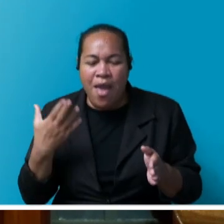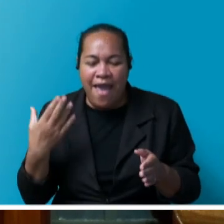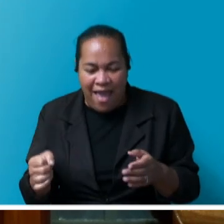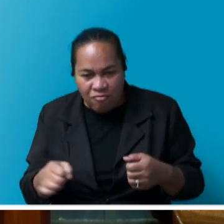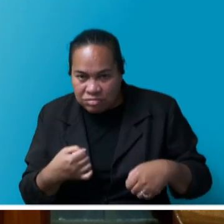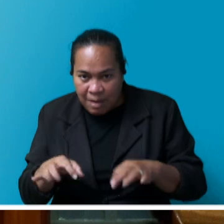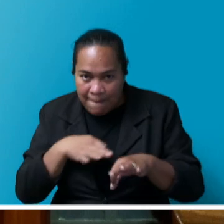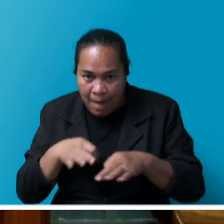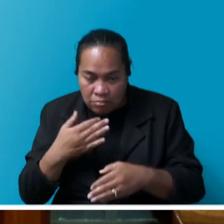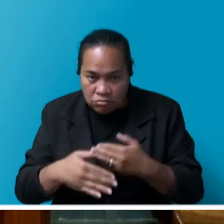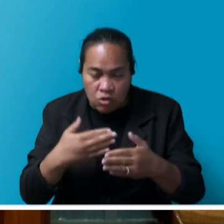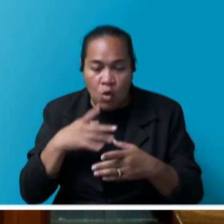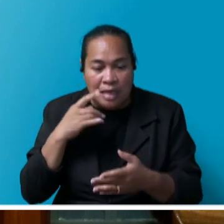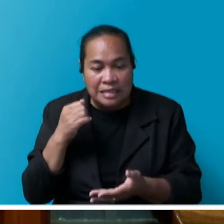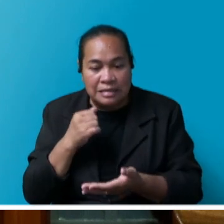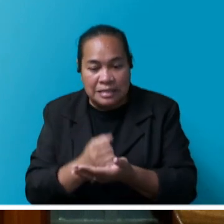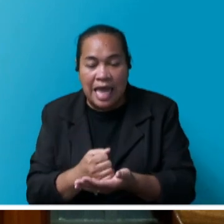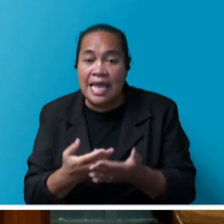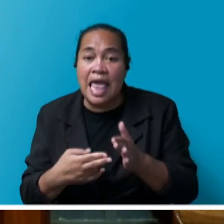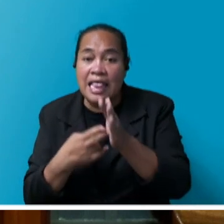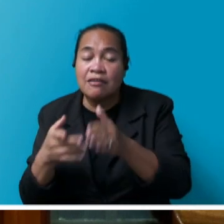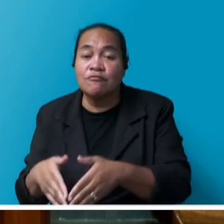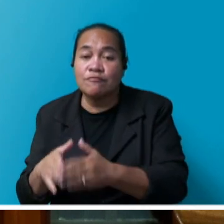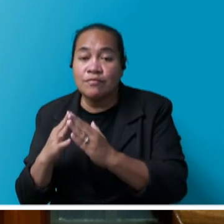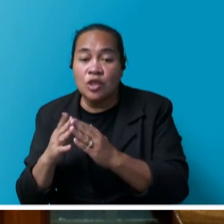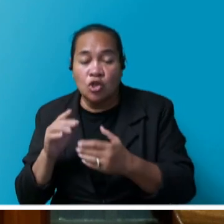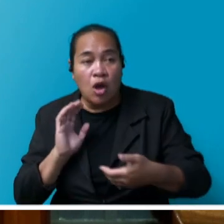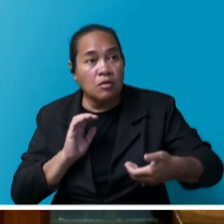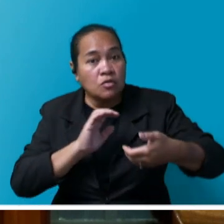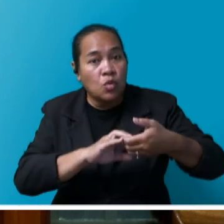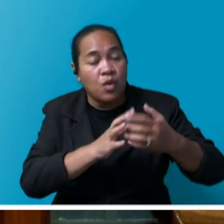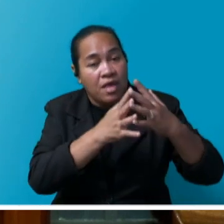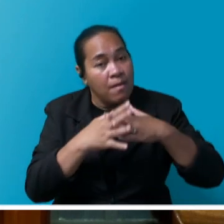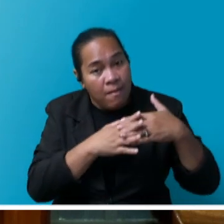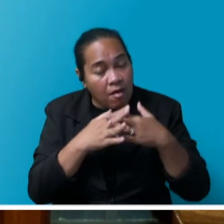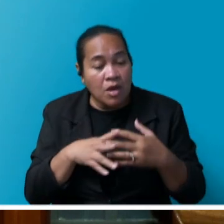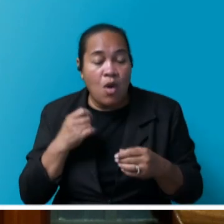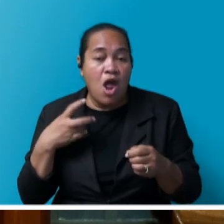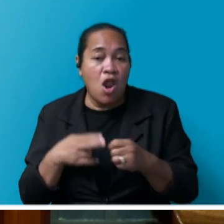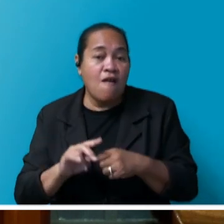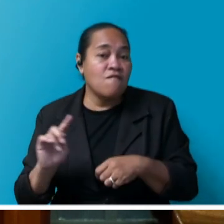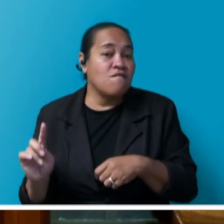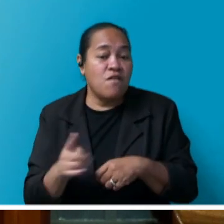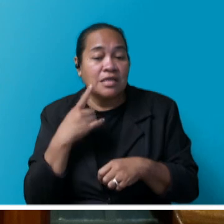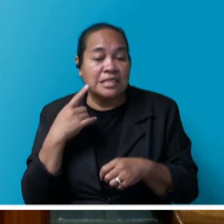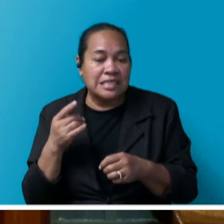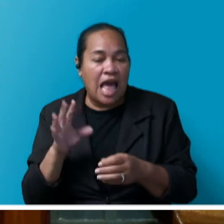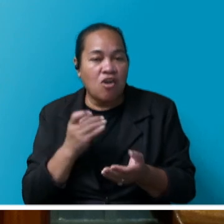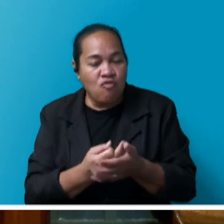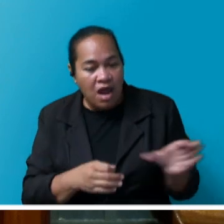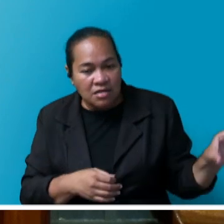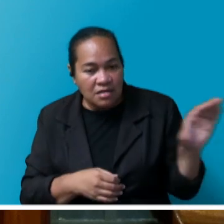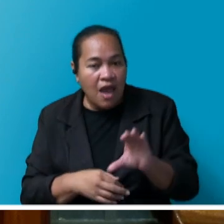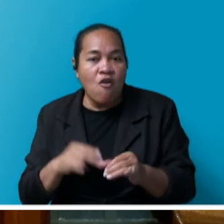Liaison Office in Nandi, secured the Open Skies Agreement with the United States, launched the first ever dedicated tourism grant for